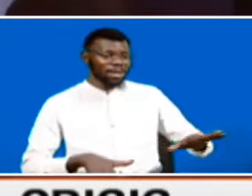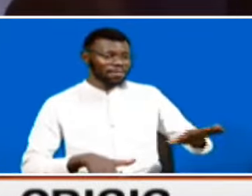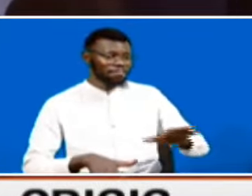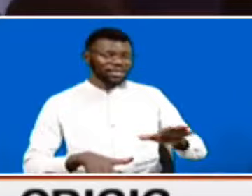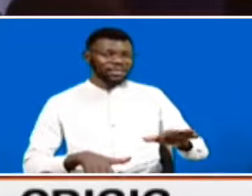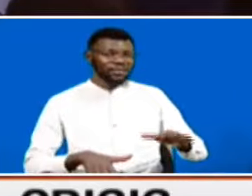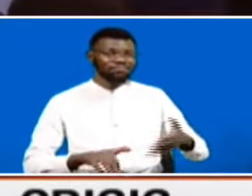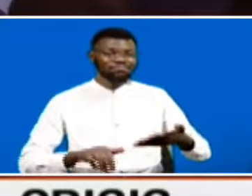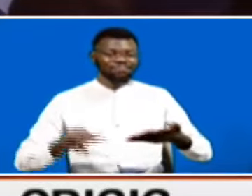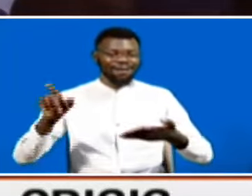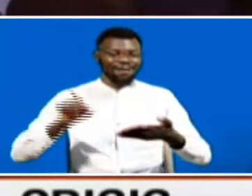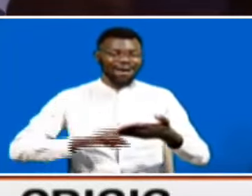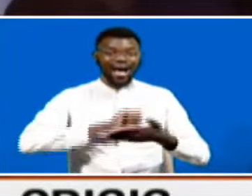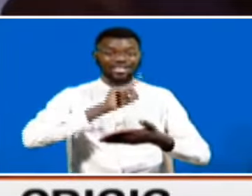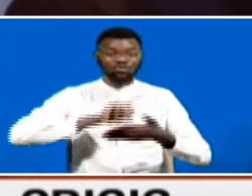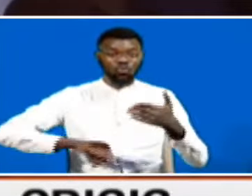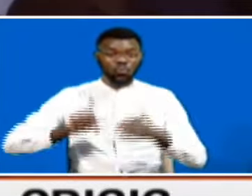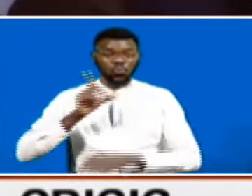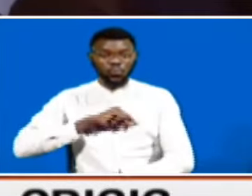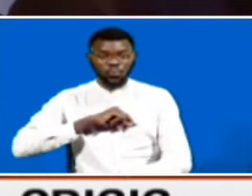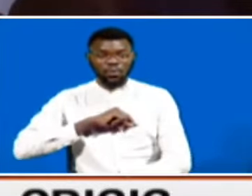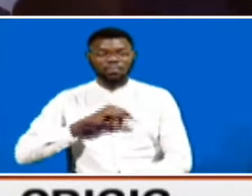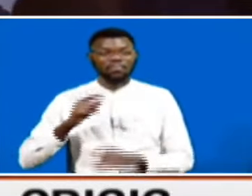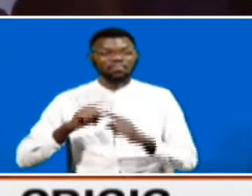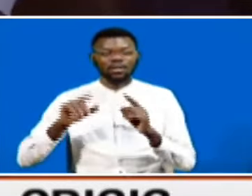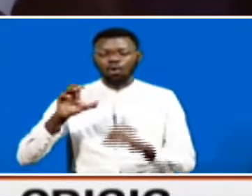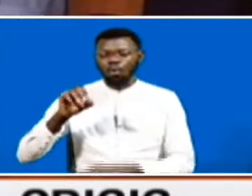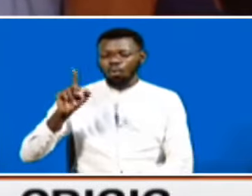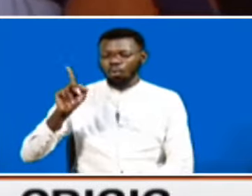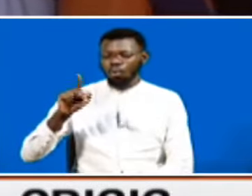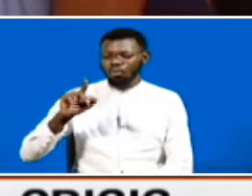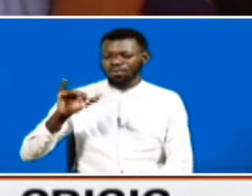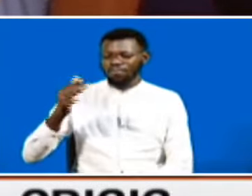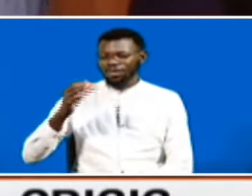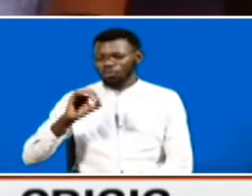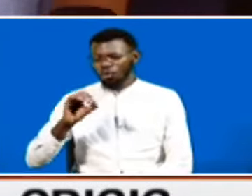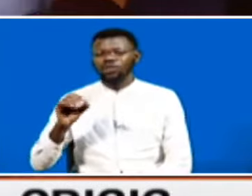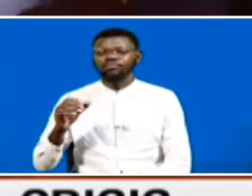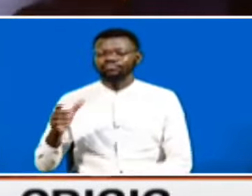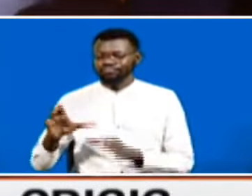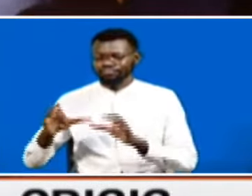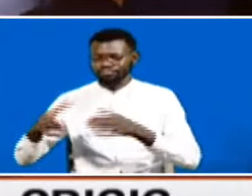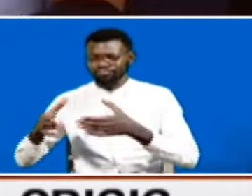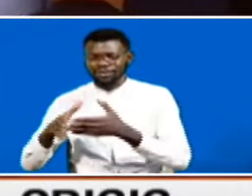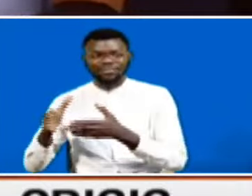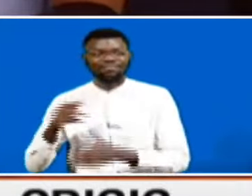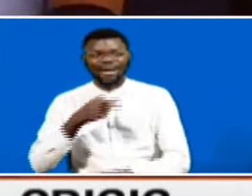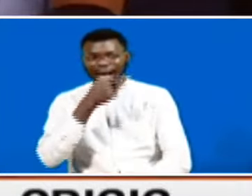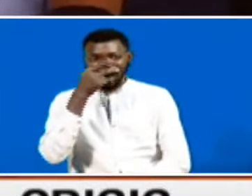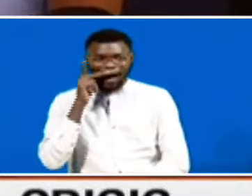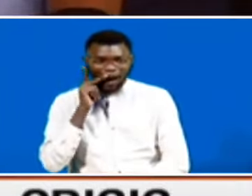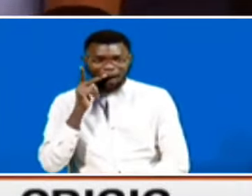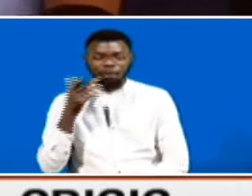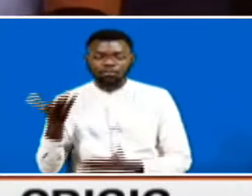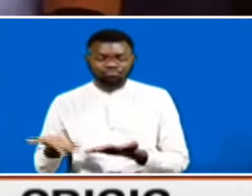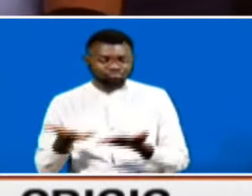Sasa hii report ya kina Wandayi na Kalonzo ukienda mbele ya bunge ipitishwe.